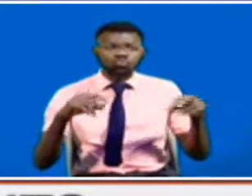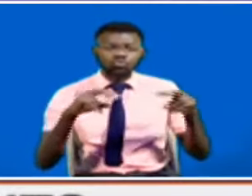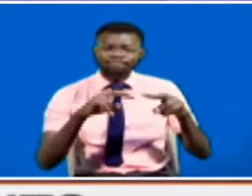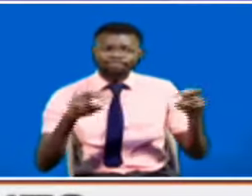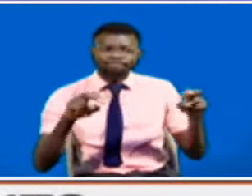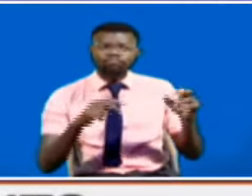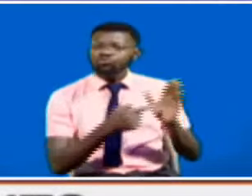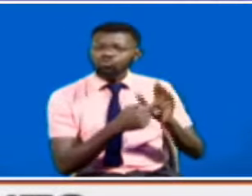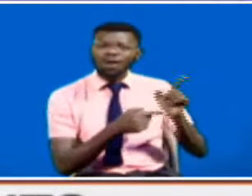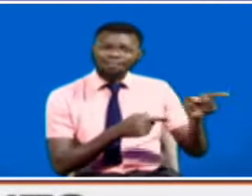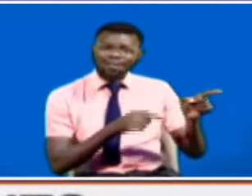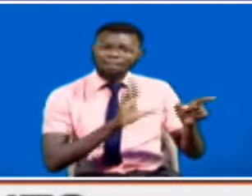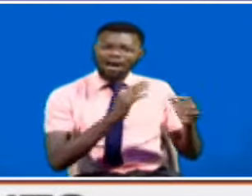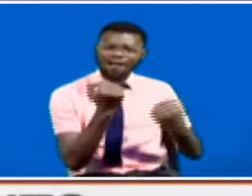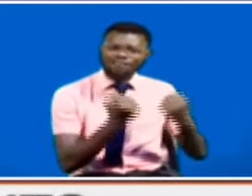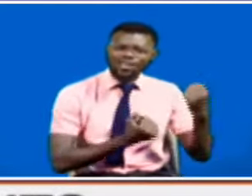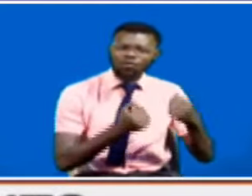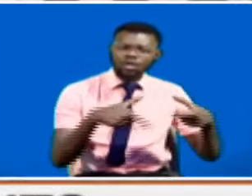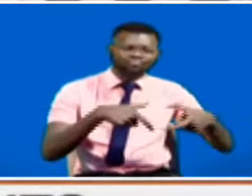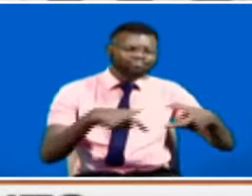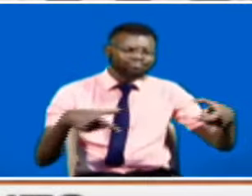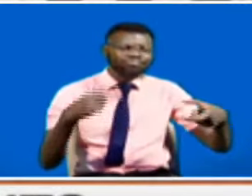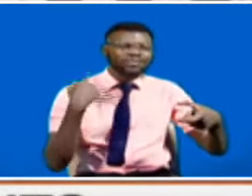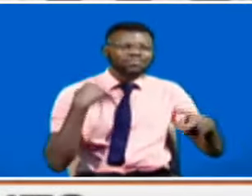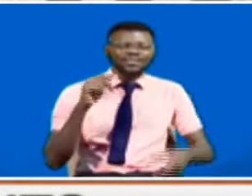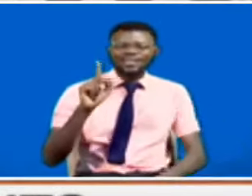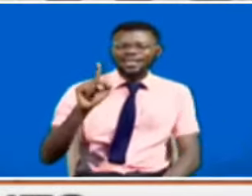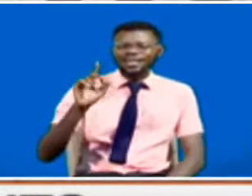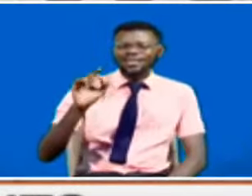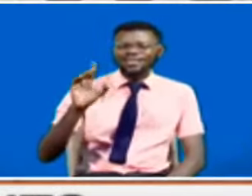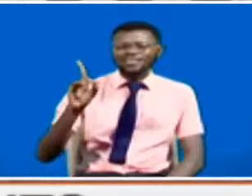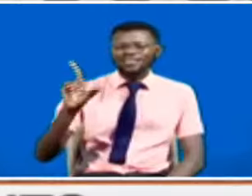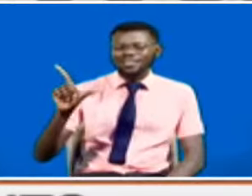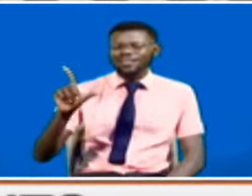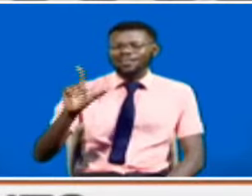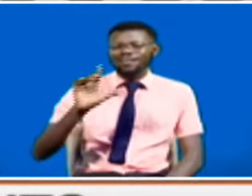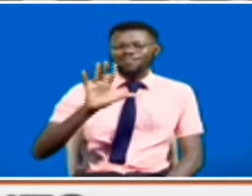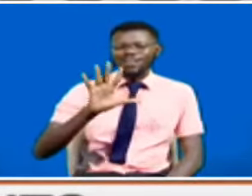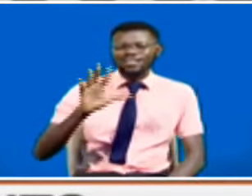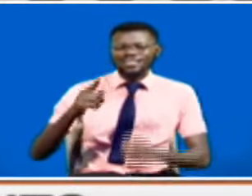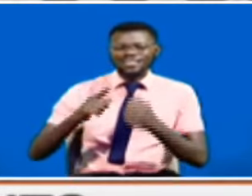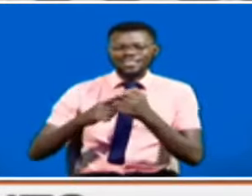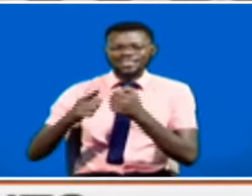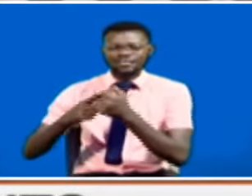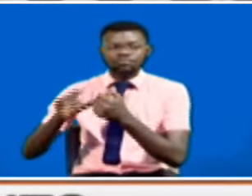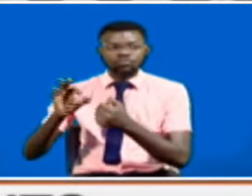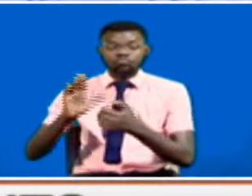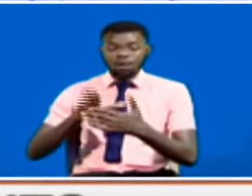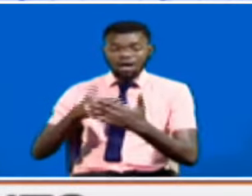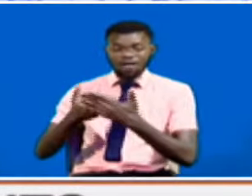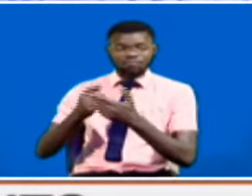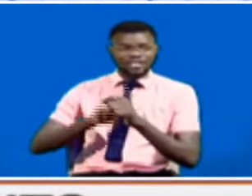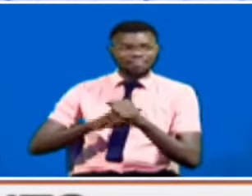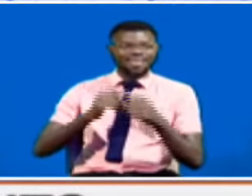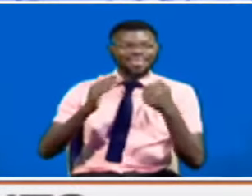Toyota Premio, registered as KDL 566F, arrived at 9:12